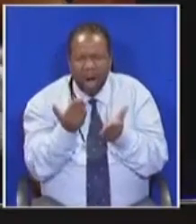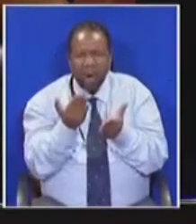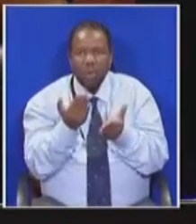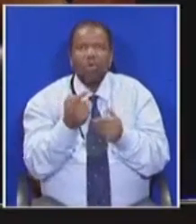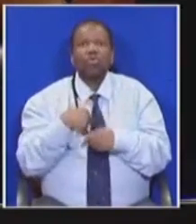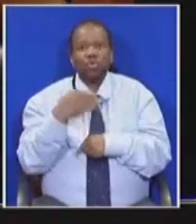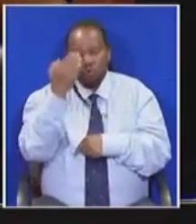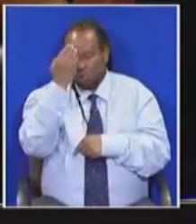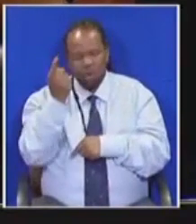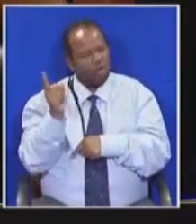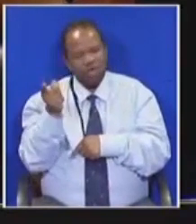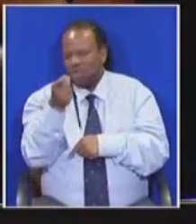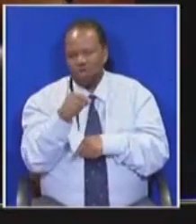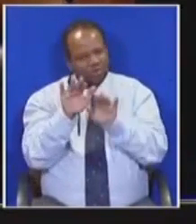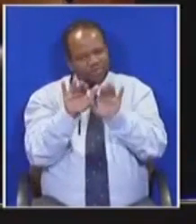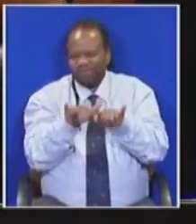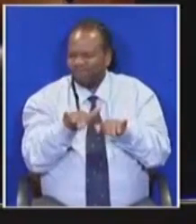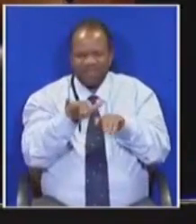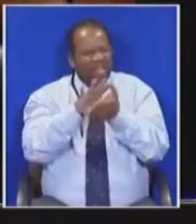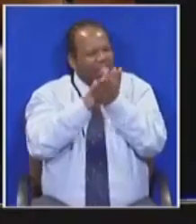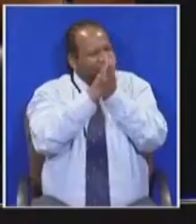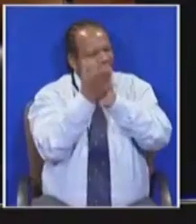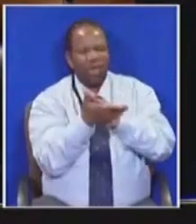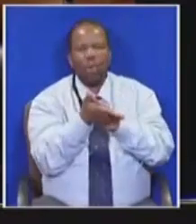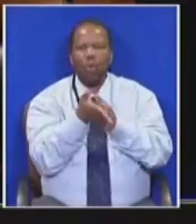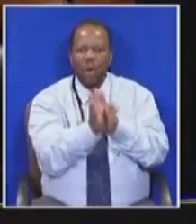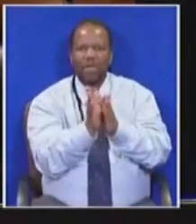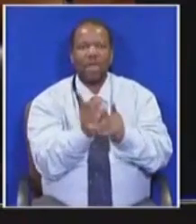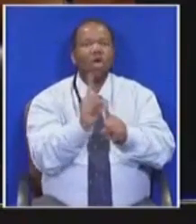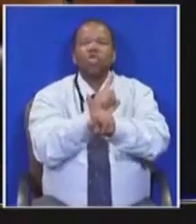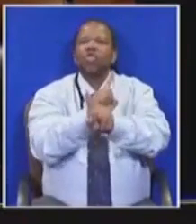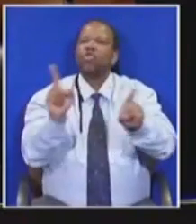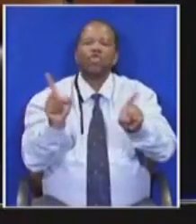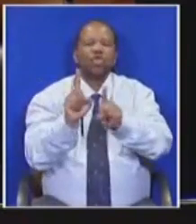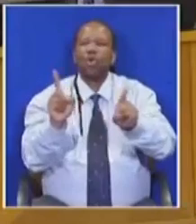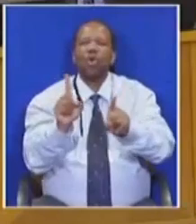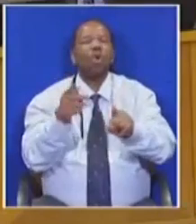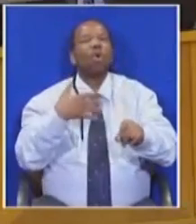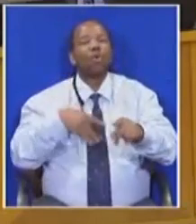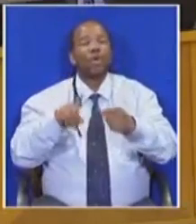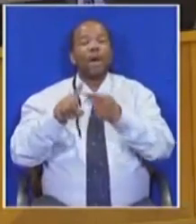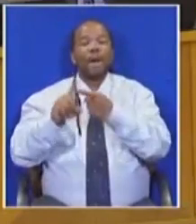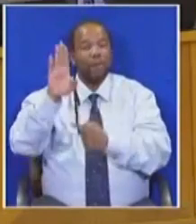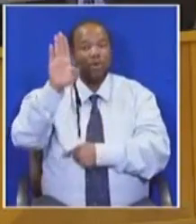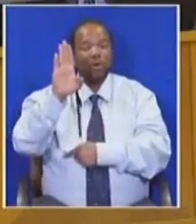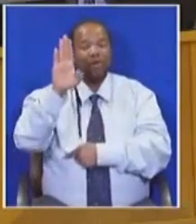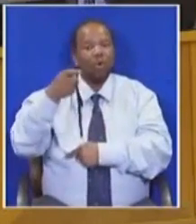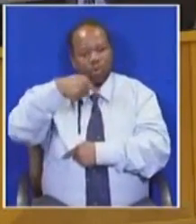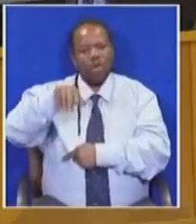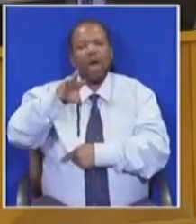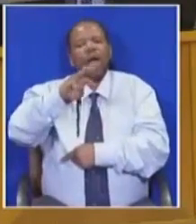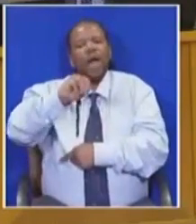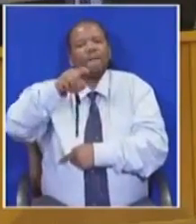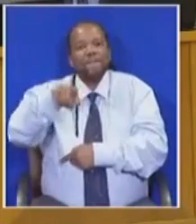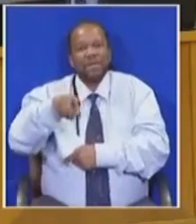them, not in this rowdy, disruptive fashion. Speaker, we are not rowdy. We are calling for a point of order as members of parliament. Can you